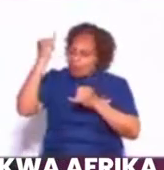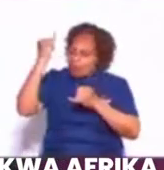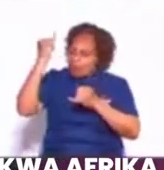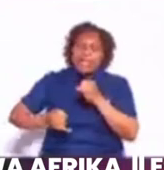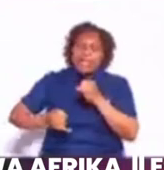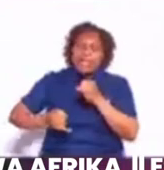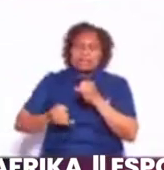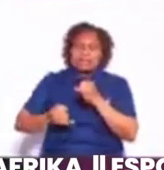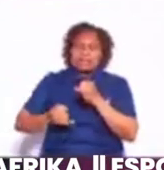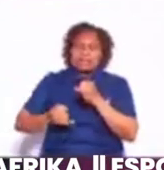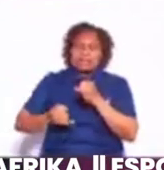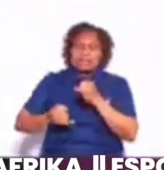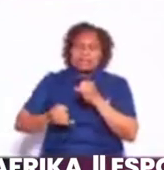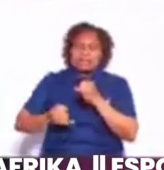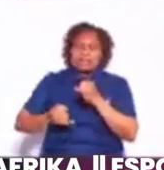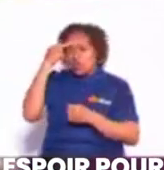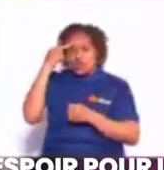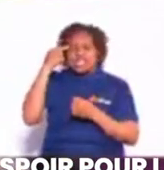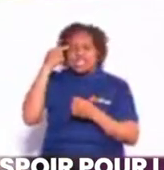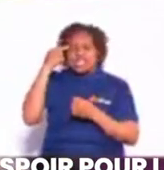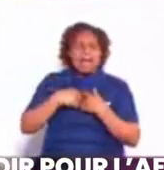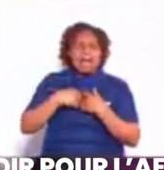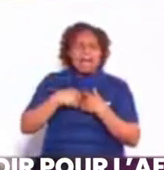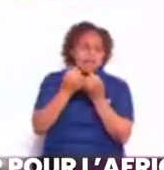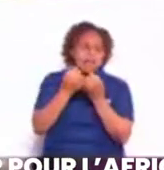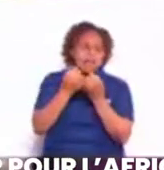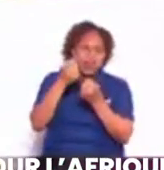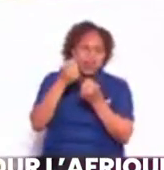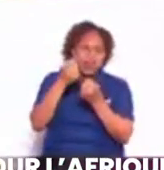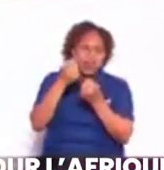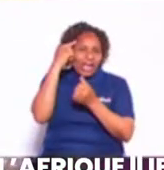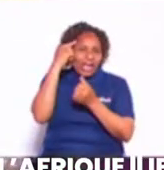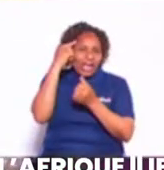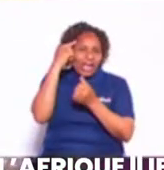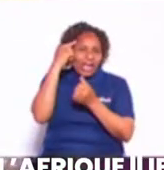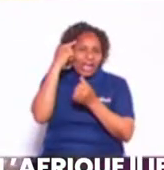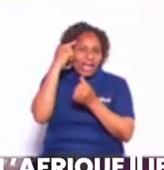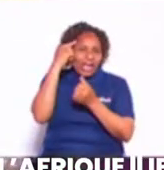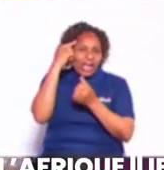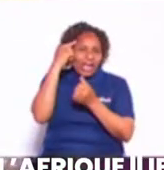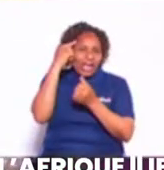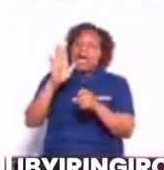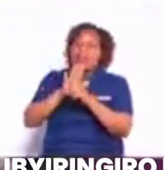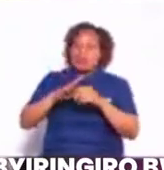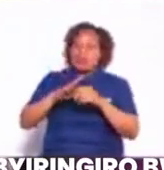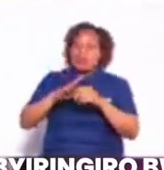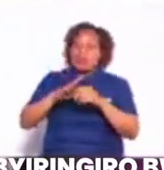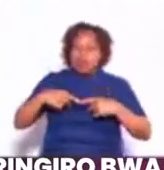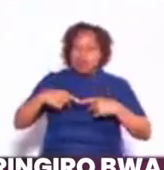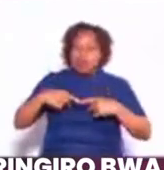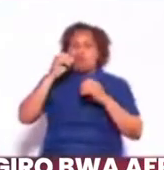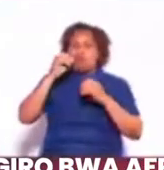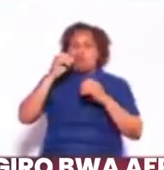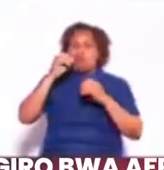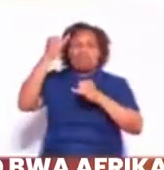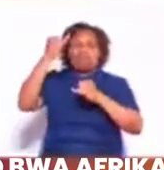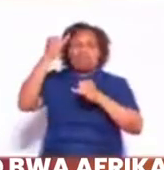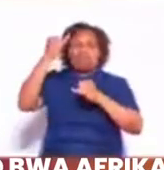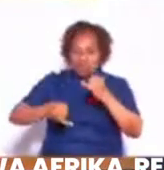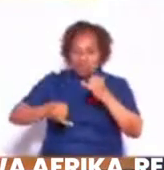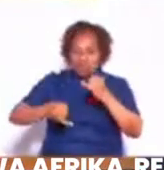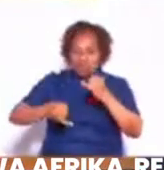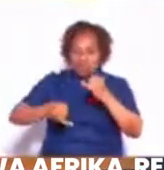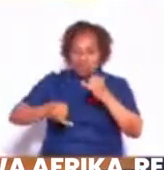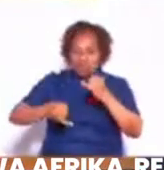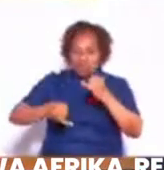because we have very few thinkers, but we have a lot of people who want to conclude things. Are we